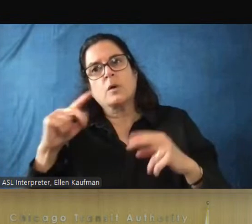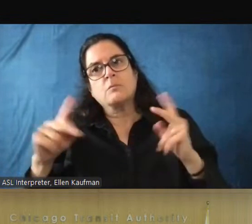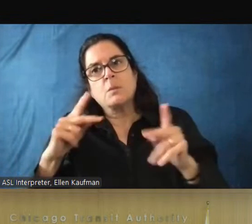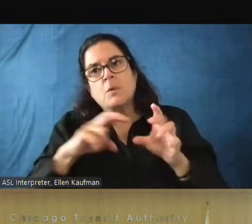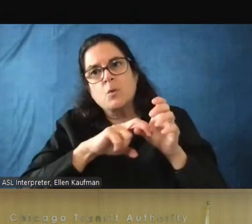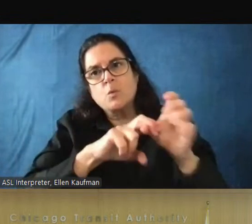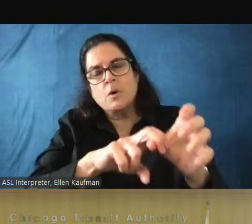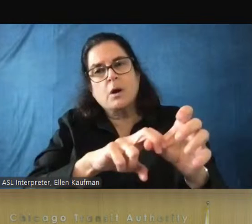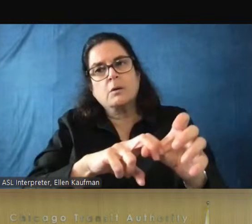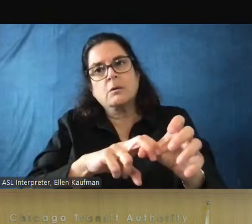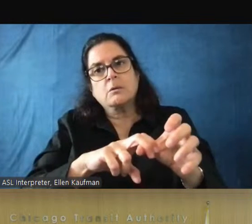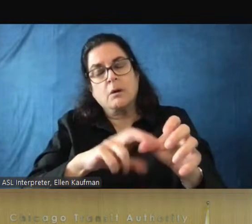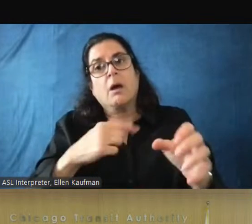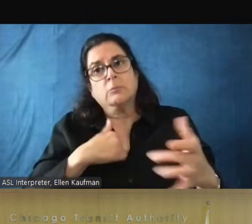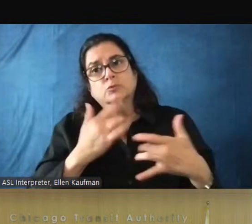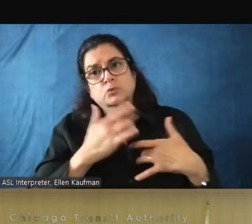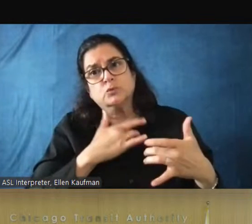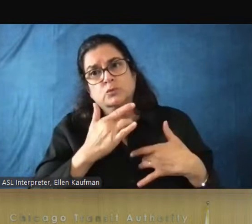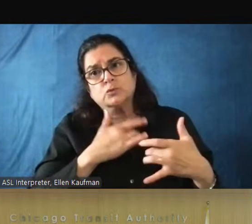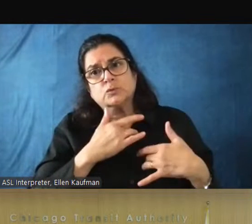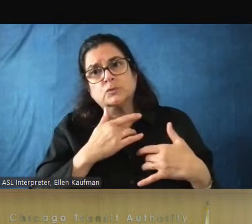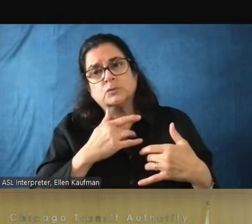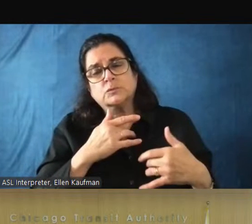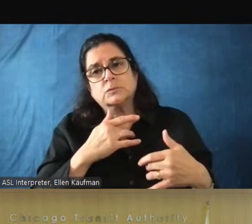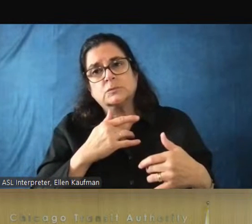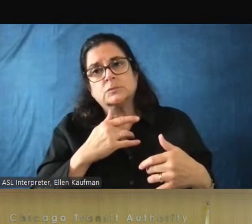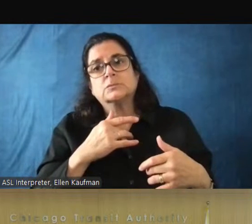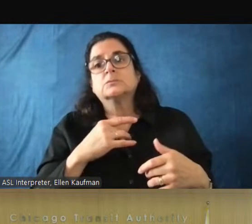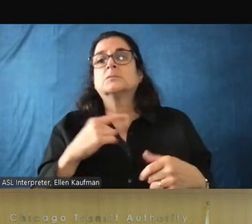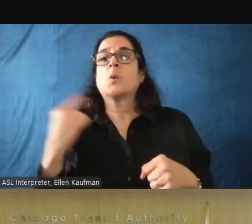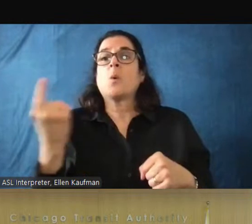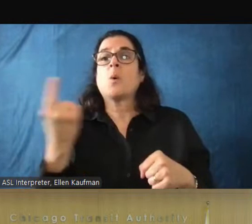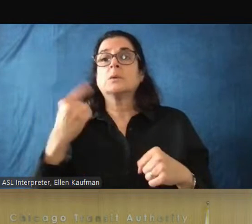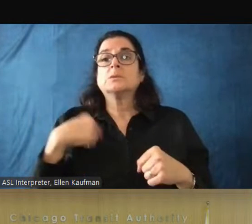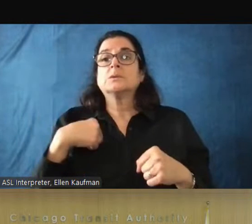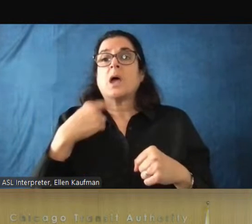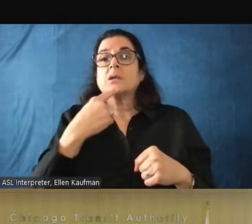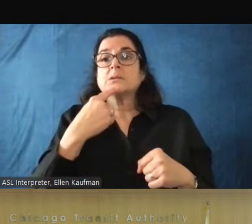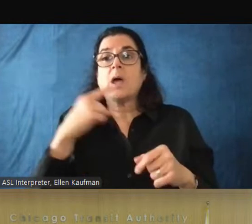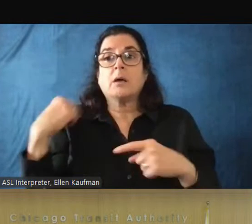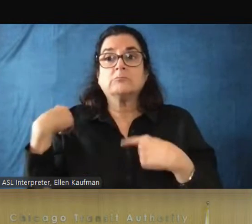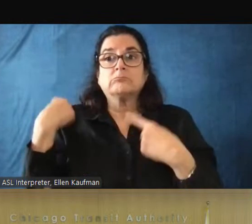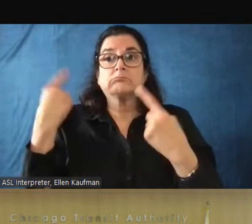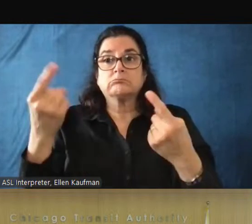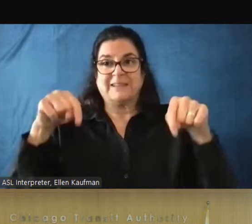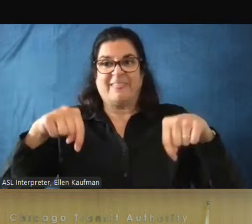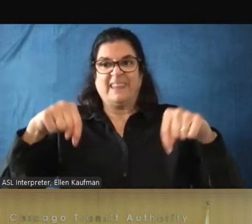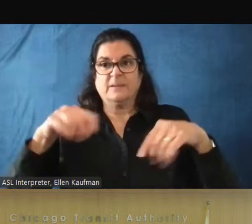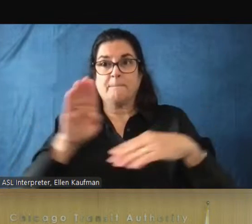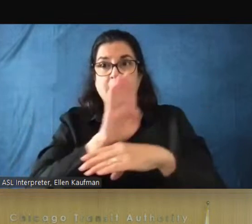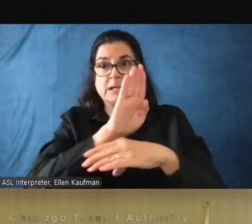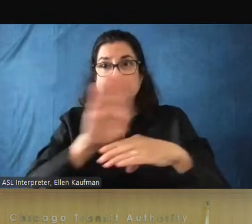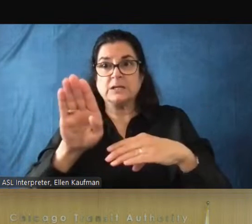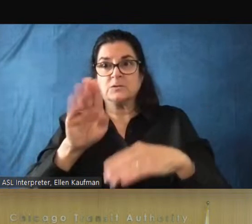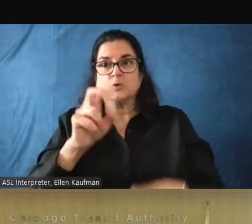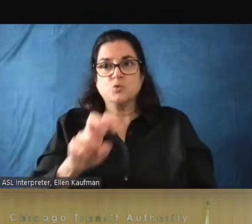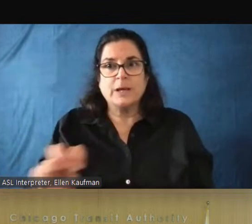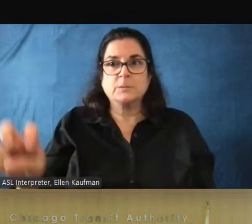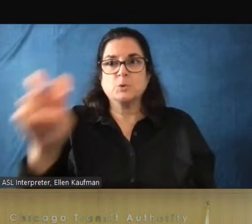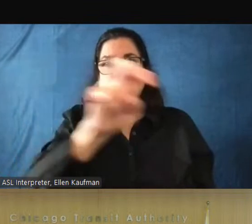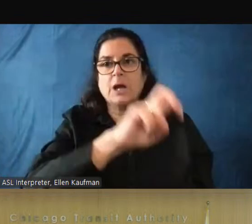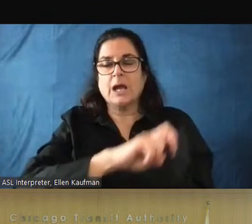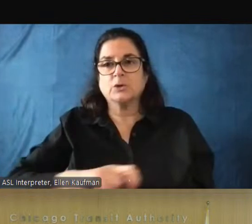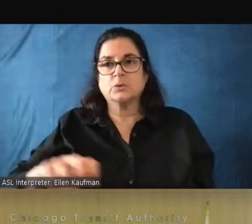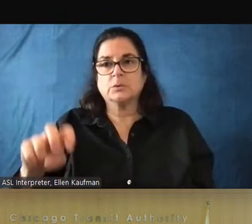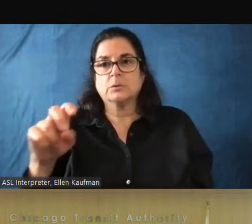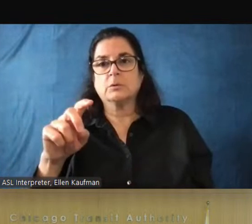of mine. I've always said that, we're in the transportation business. And it's rare that we see our